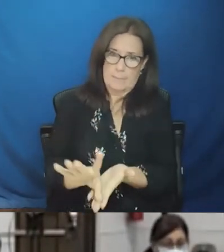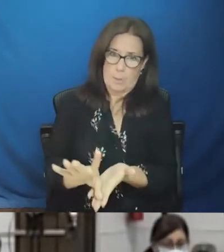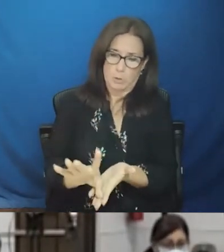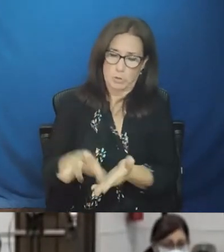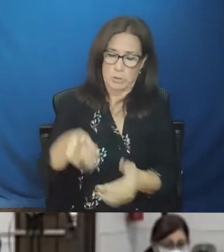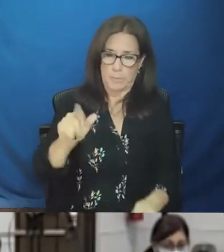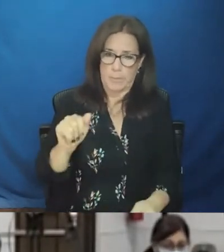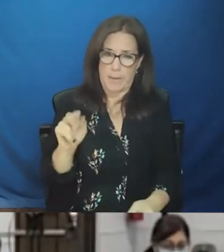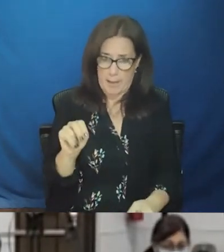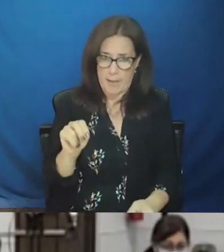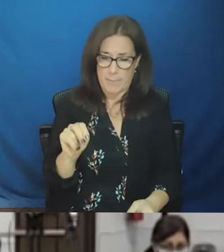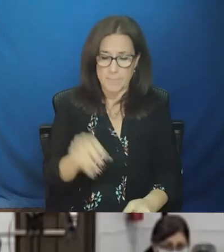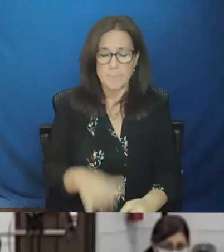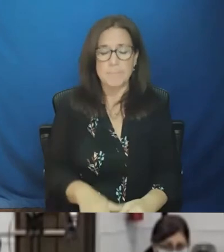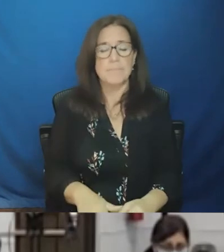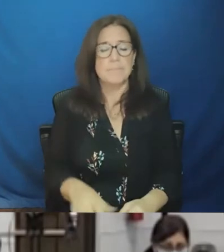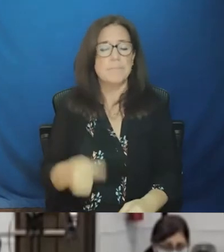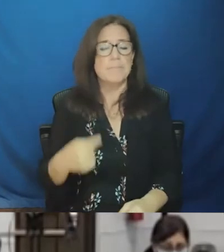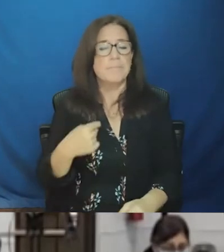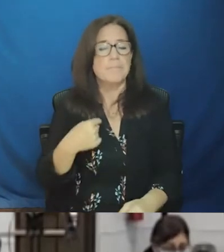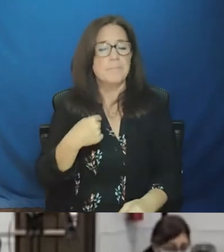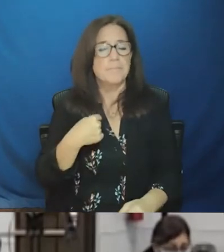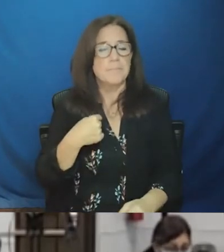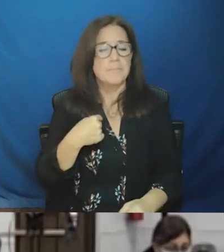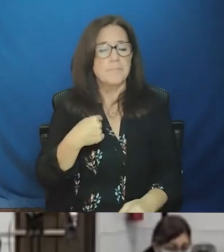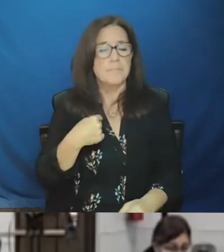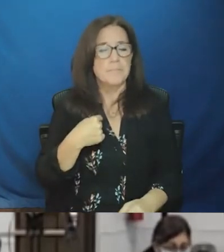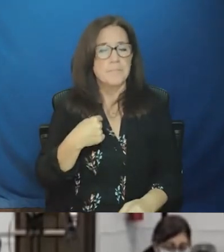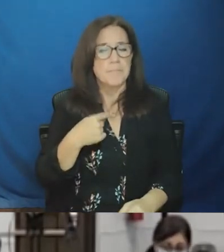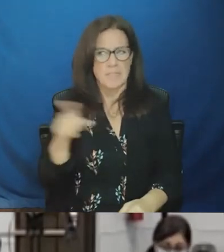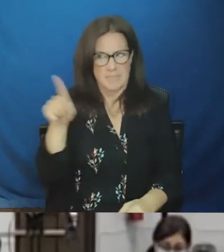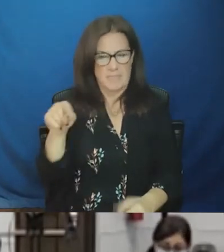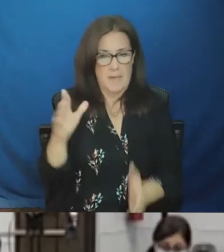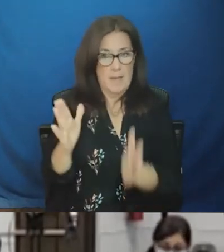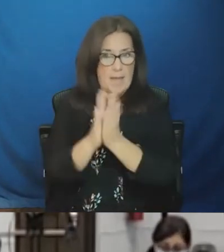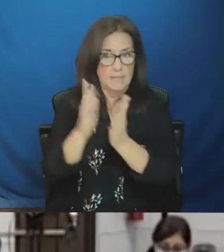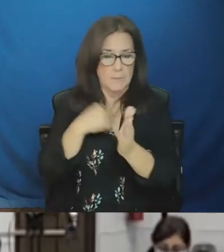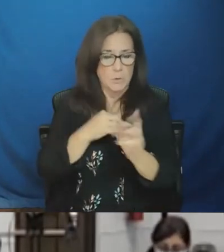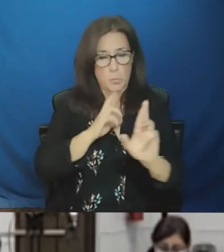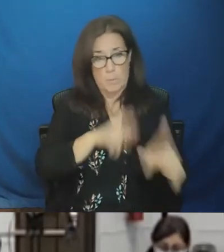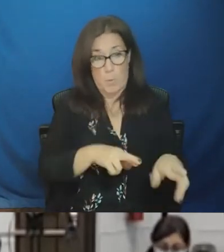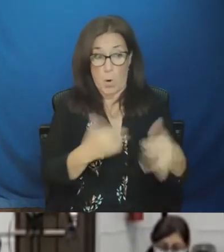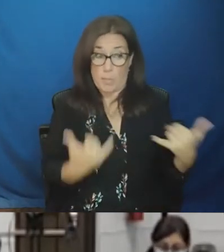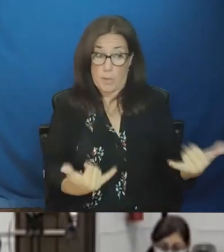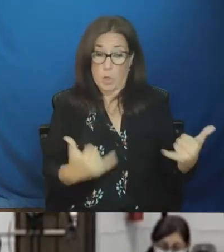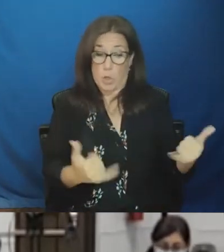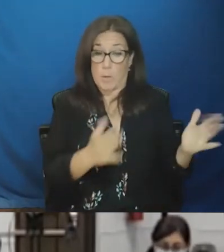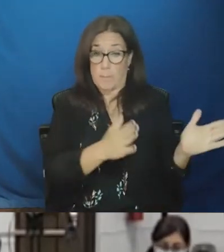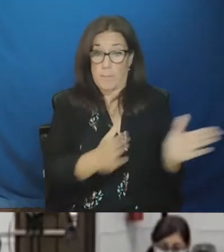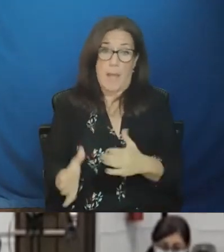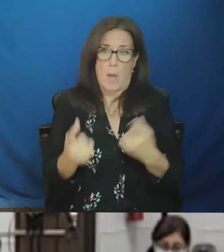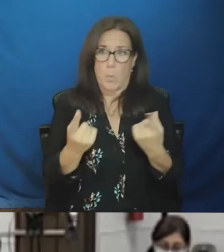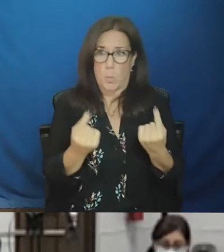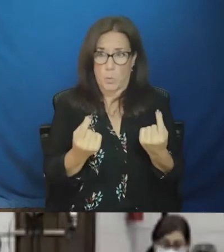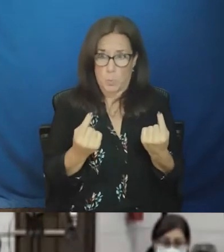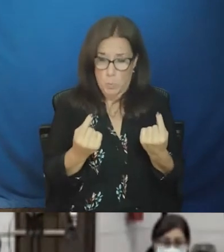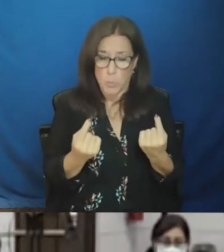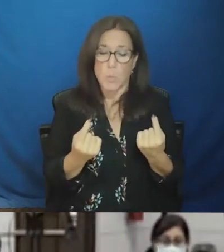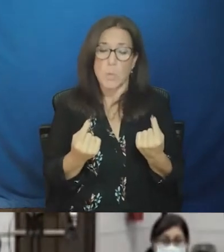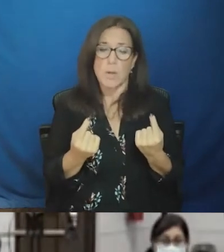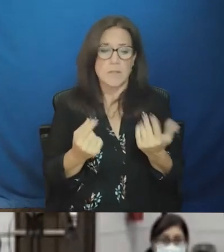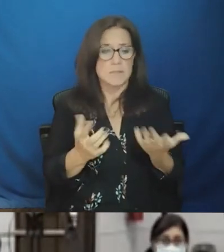I was asked to report our current district action plan, meaning where are